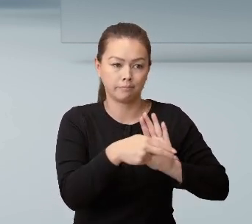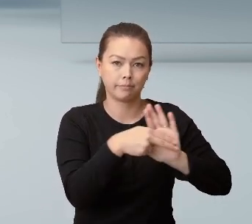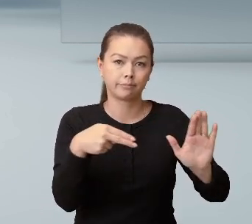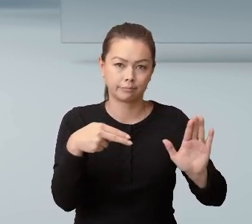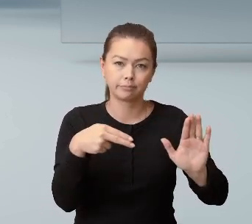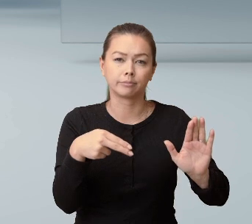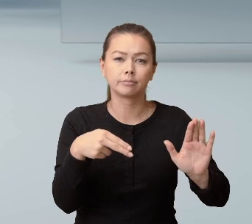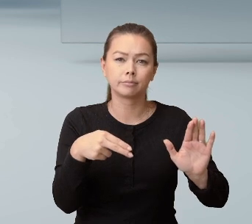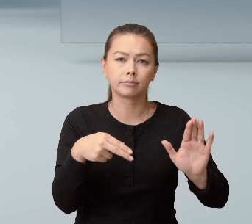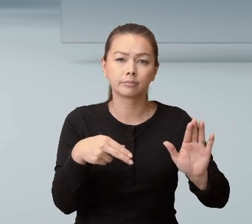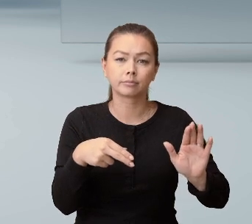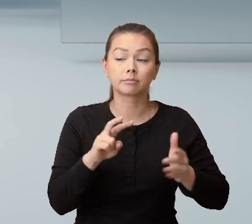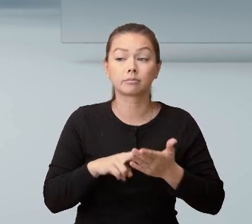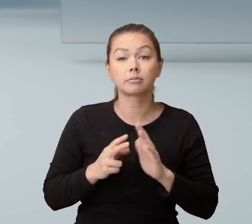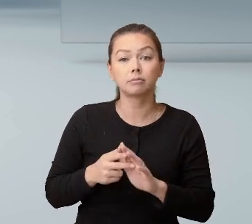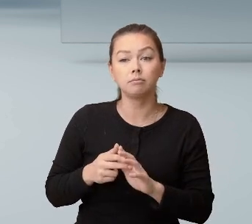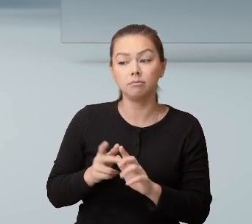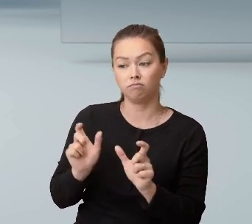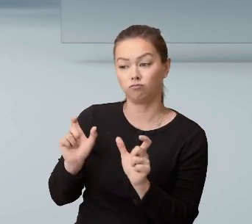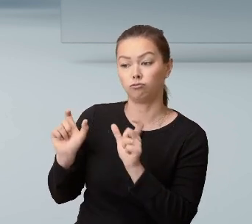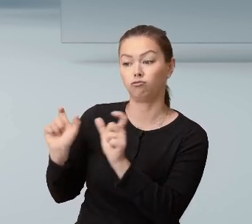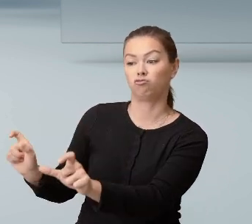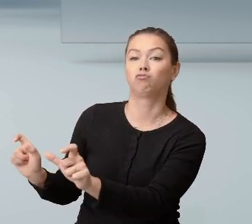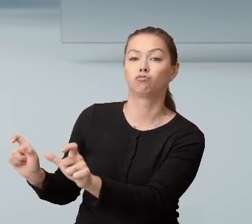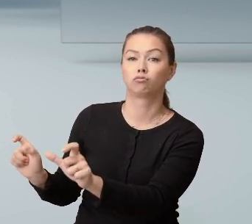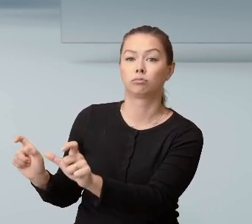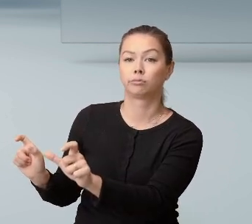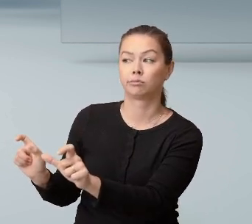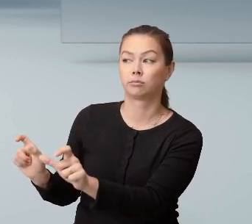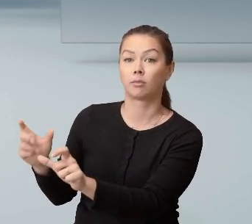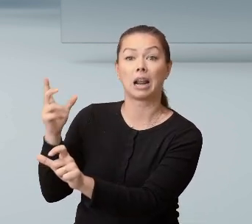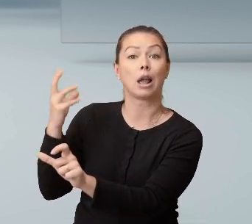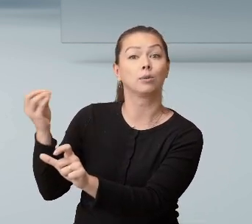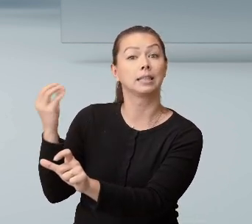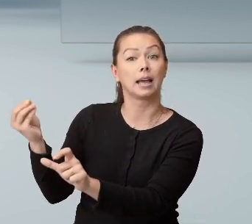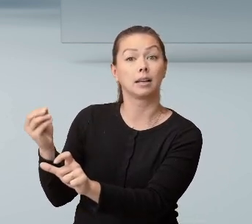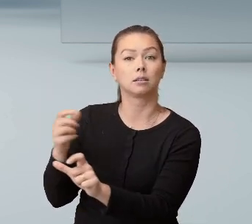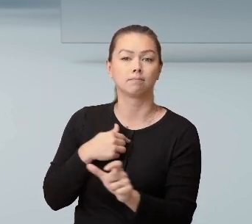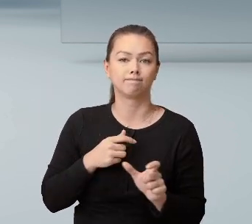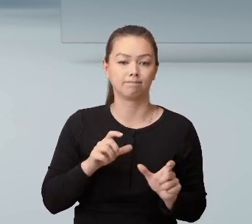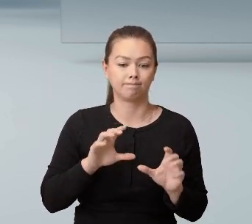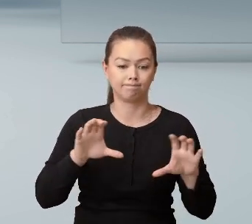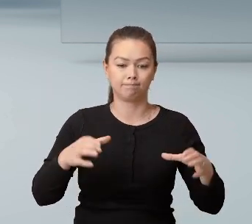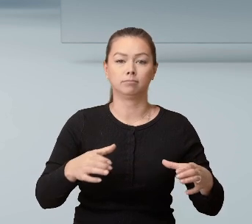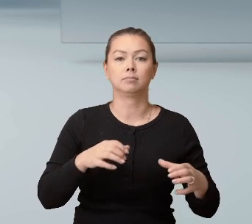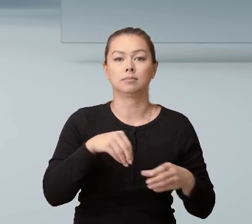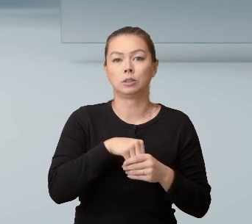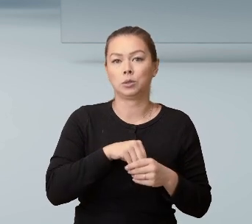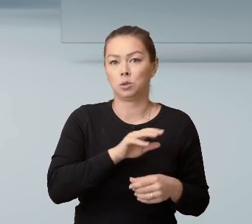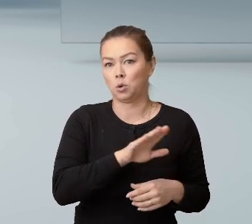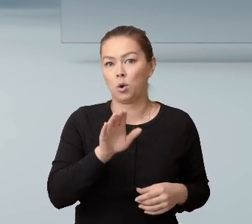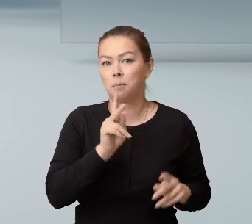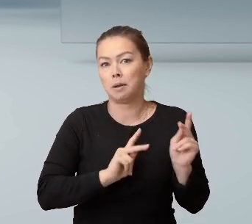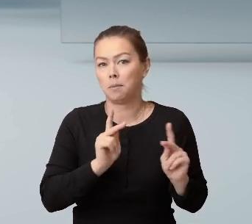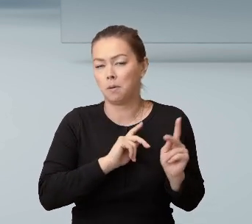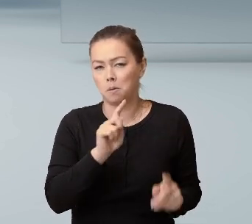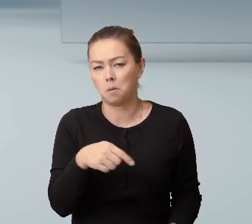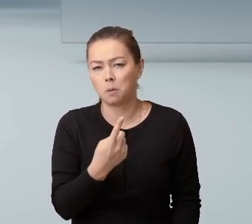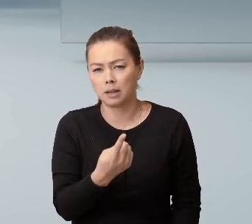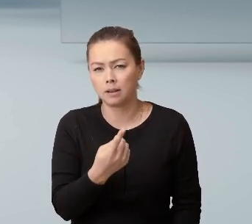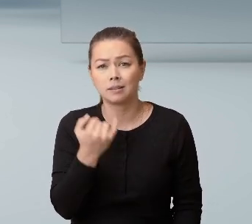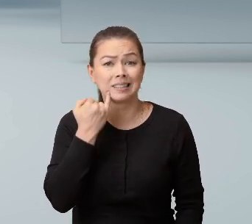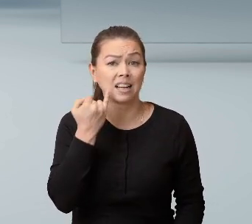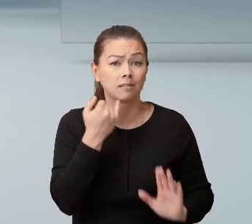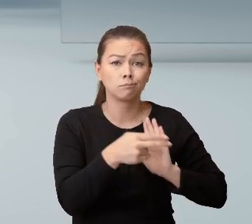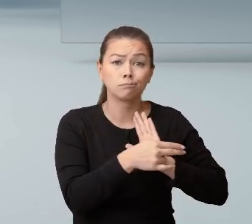that is applied that restricts access to your people. So any file that has this